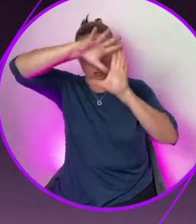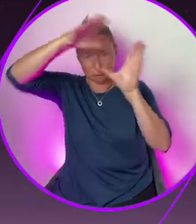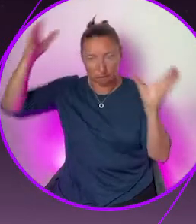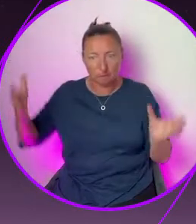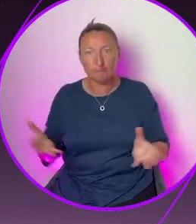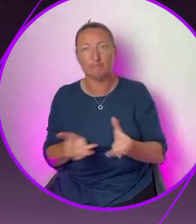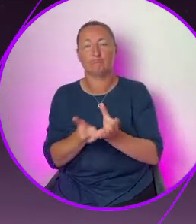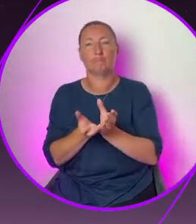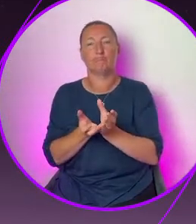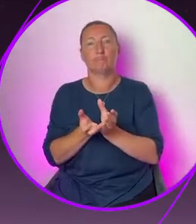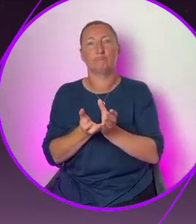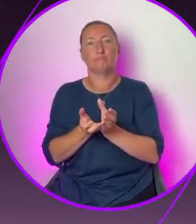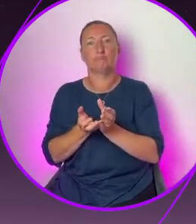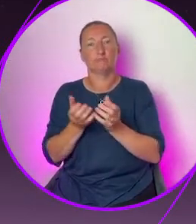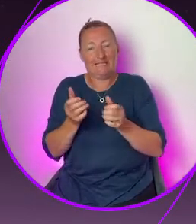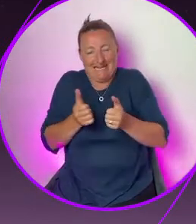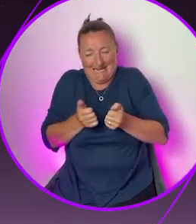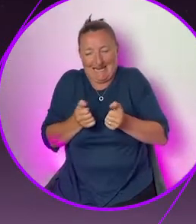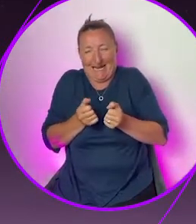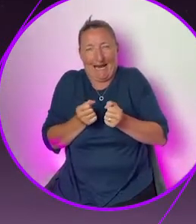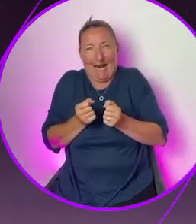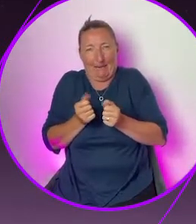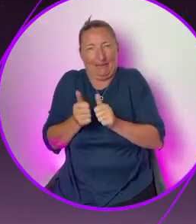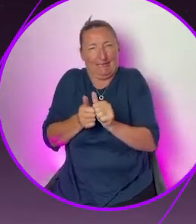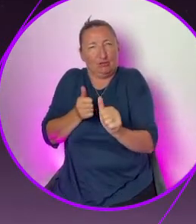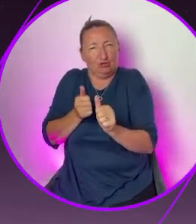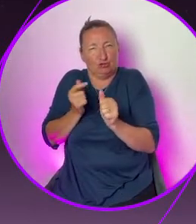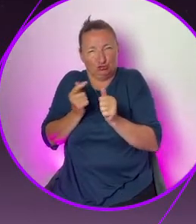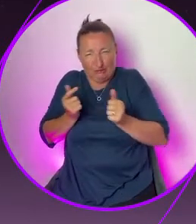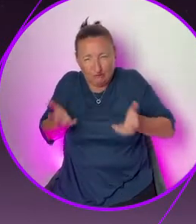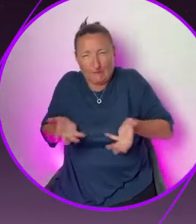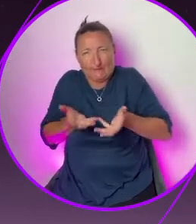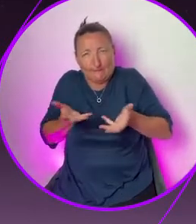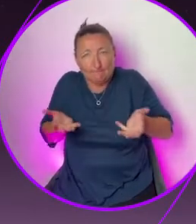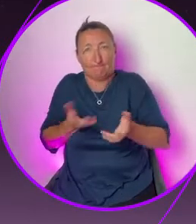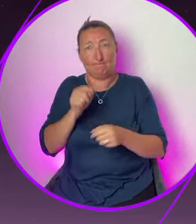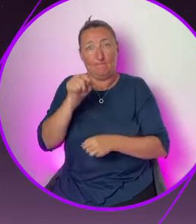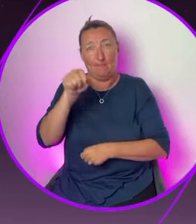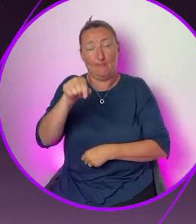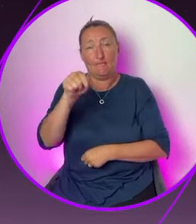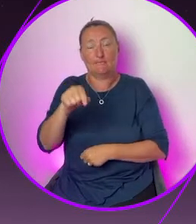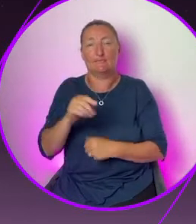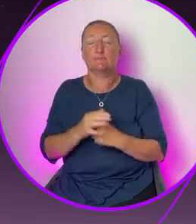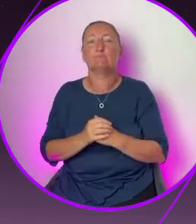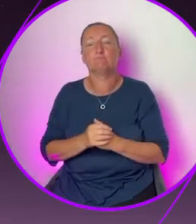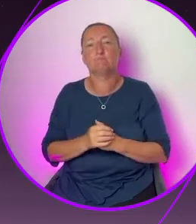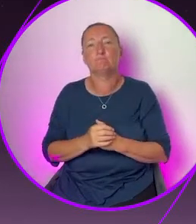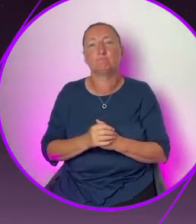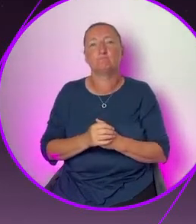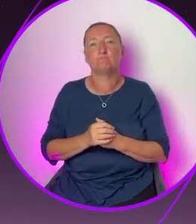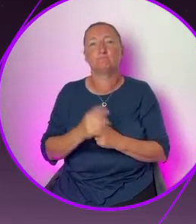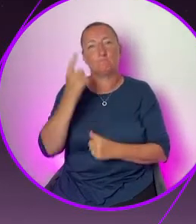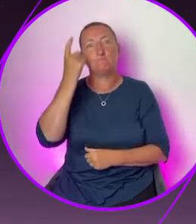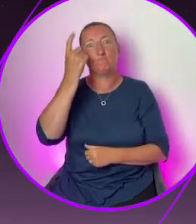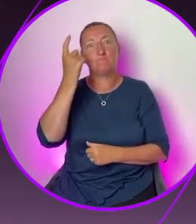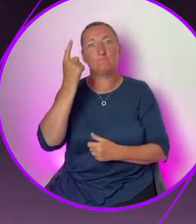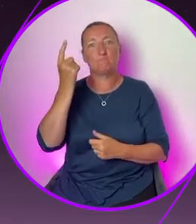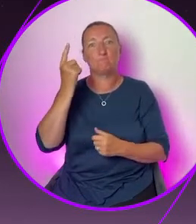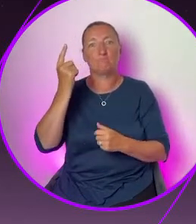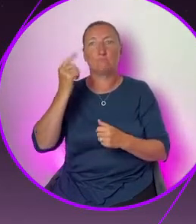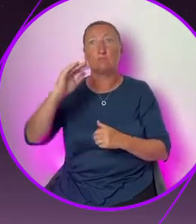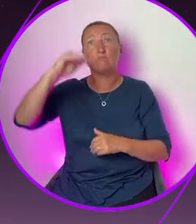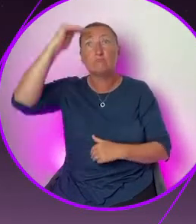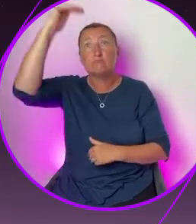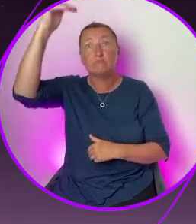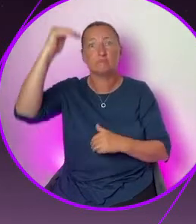driven by the vision of the games industry. And for this, you can refer, on a very top level, high level, to the mission of people like Tim